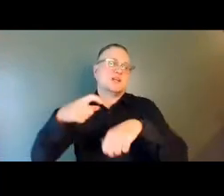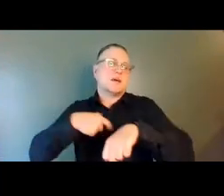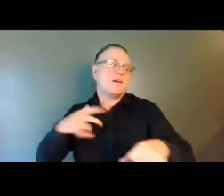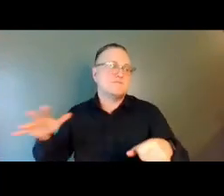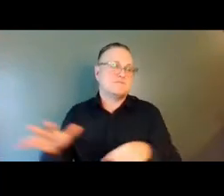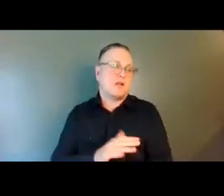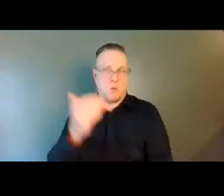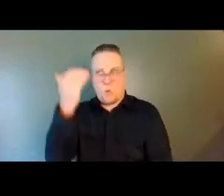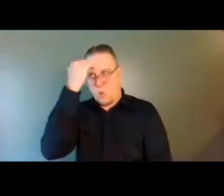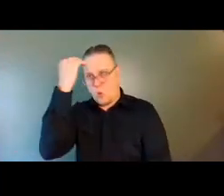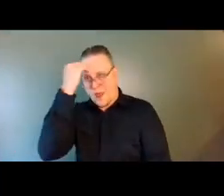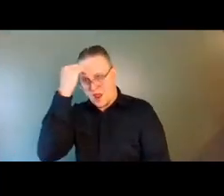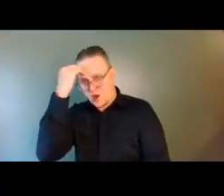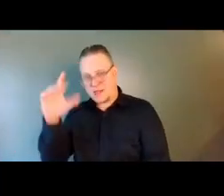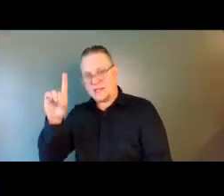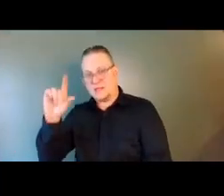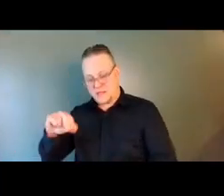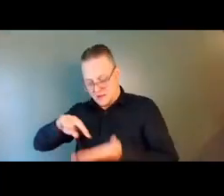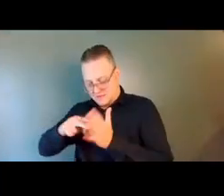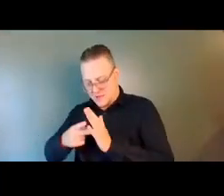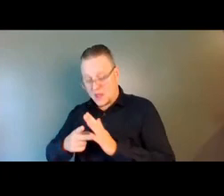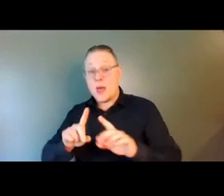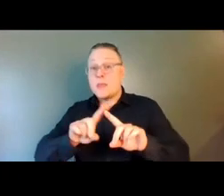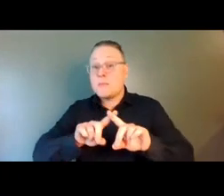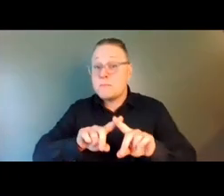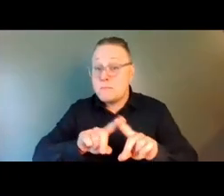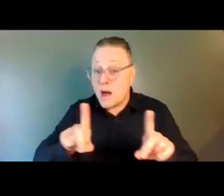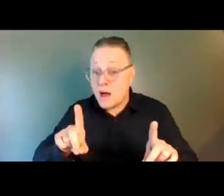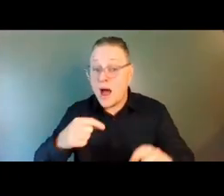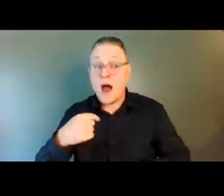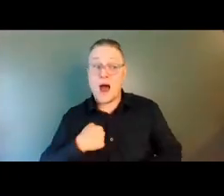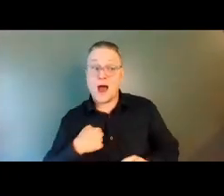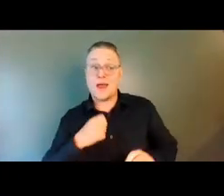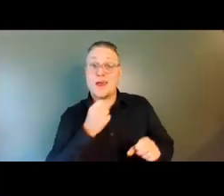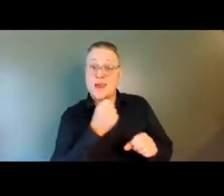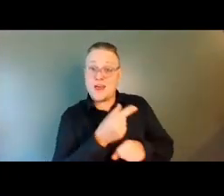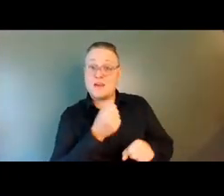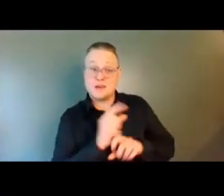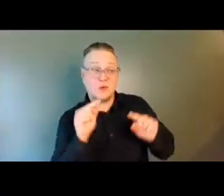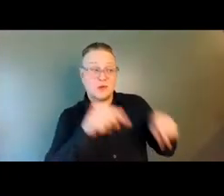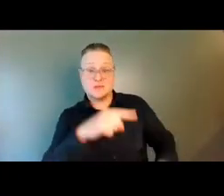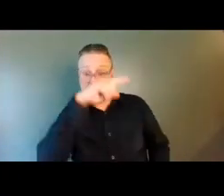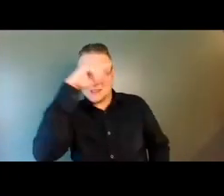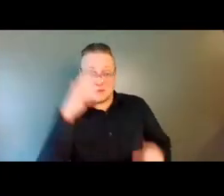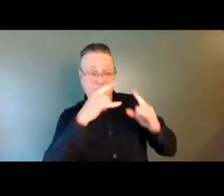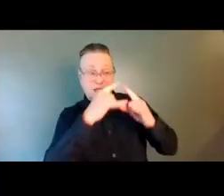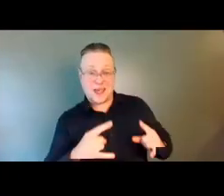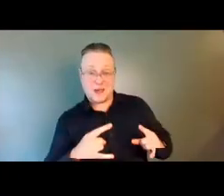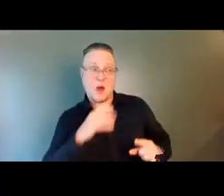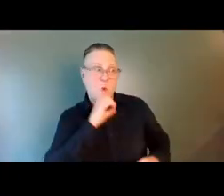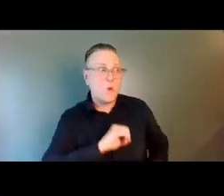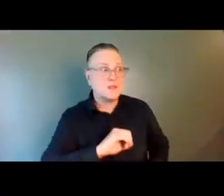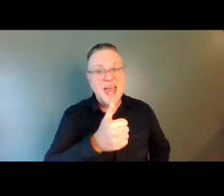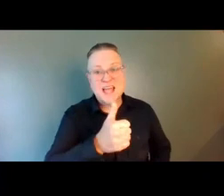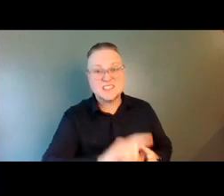go to summer camps since the time I was, I think, 10 years old, and with all kids with disabilities, because there wasn't many in